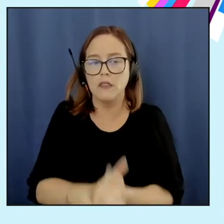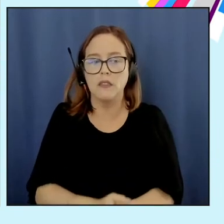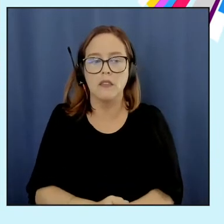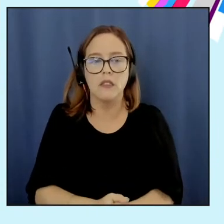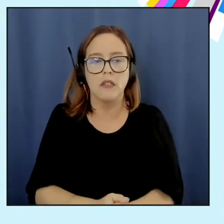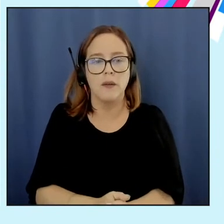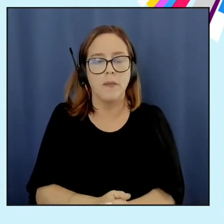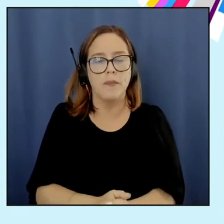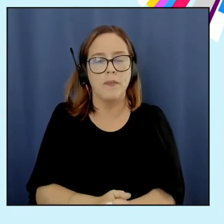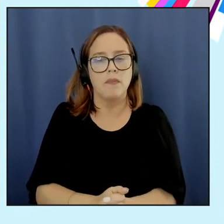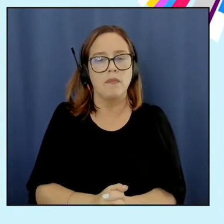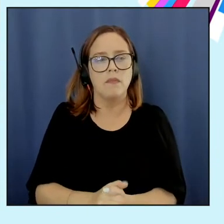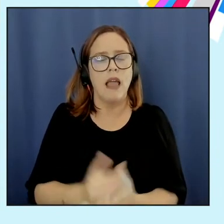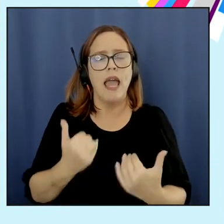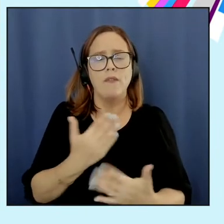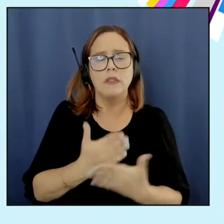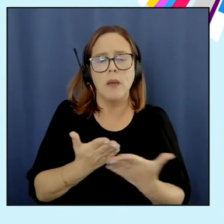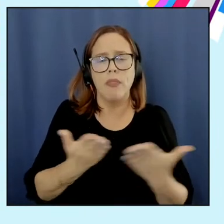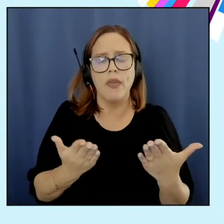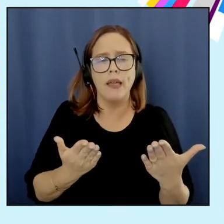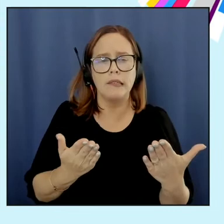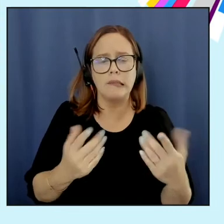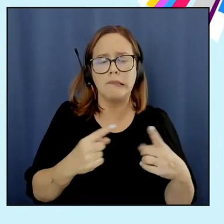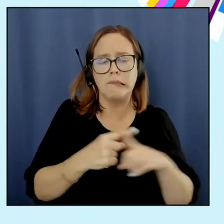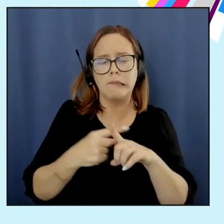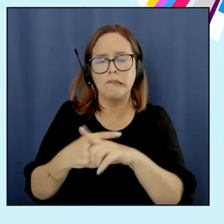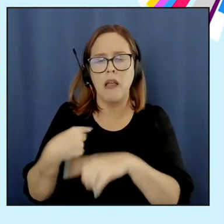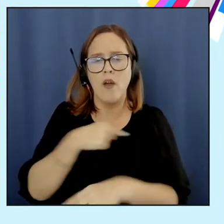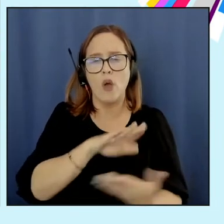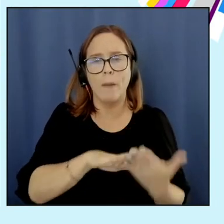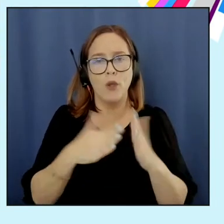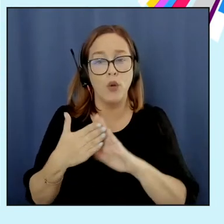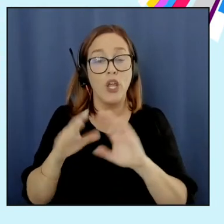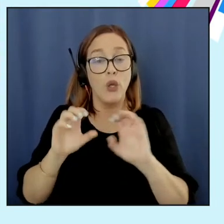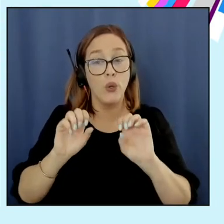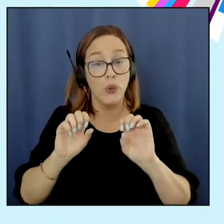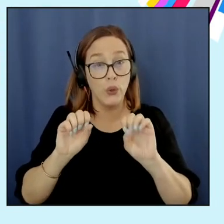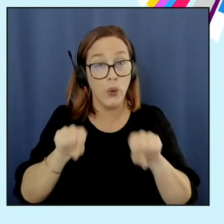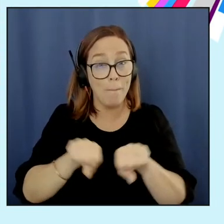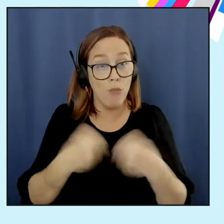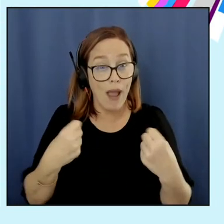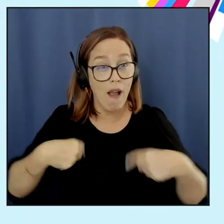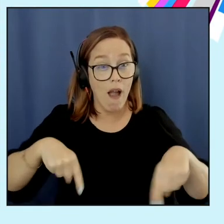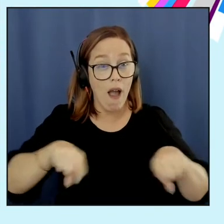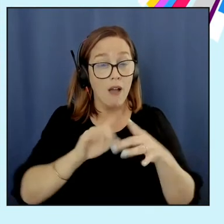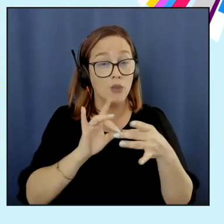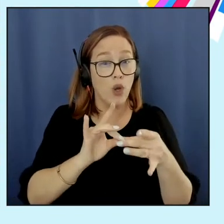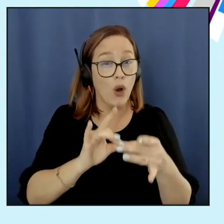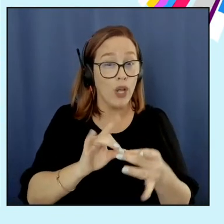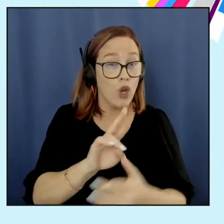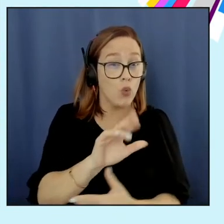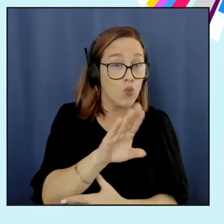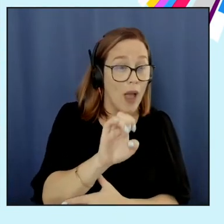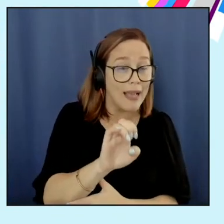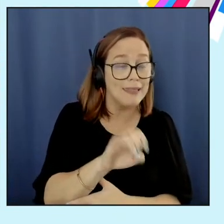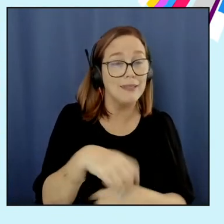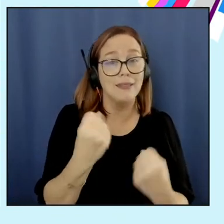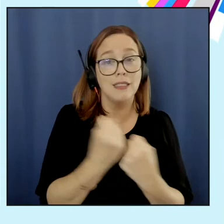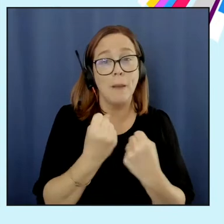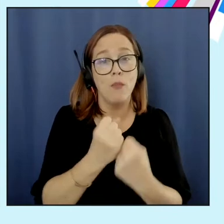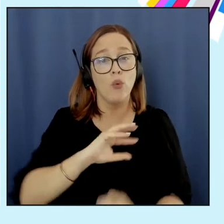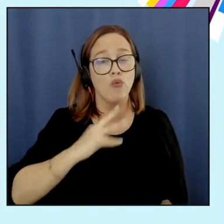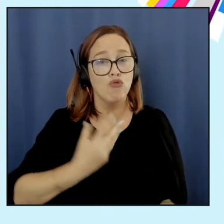kinks in our community, which could break us in terms of race, in terms of supporting trans people,